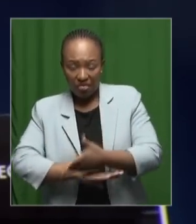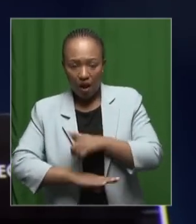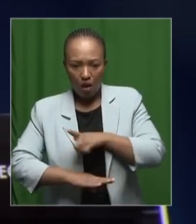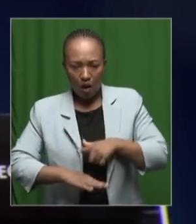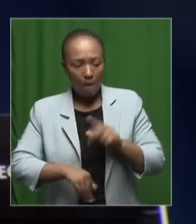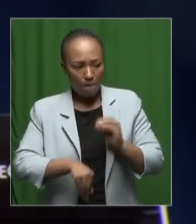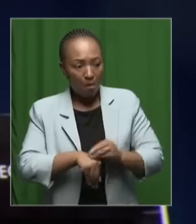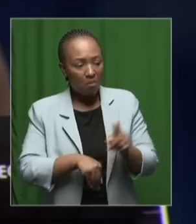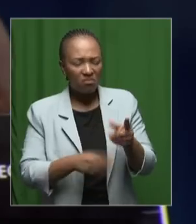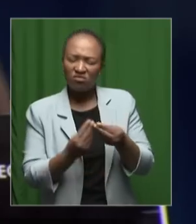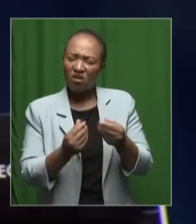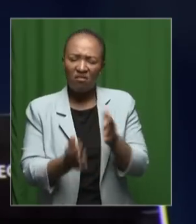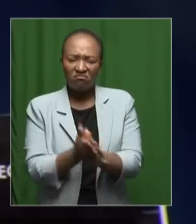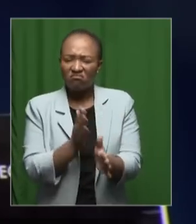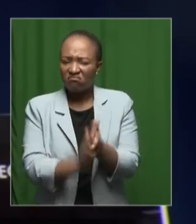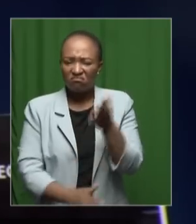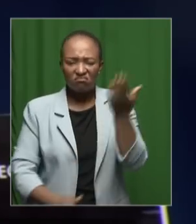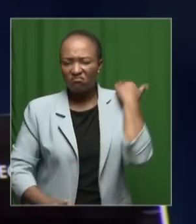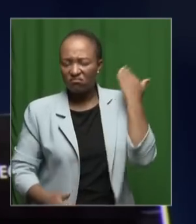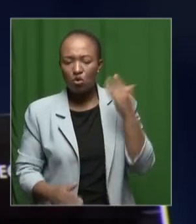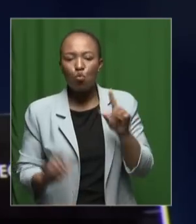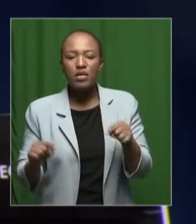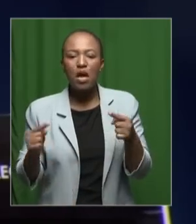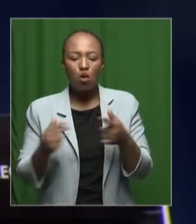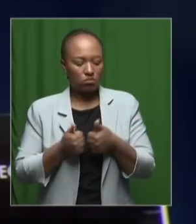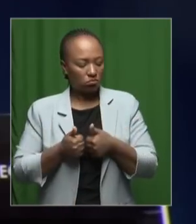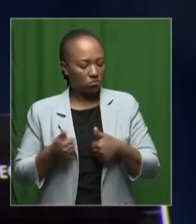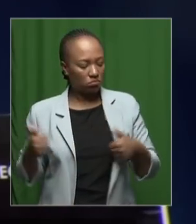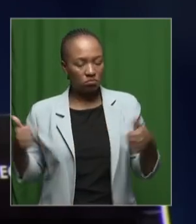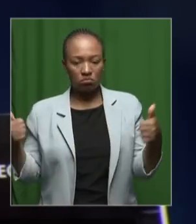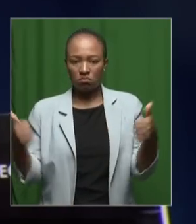would have been sorted out. Because we cannot sit here.